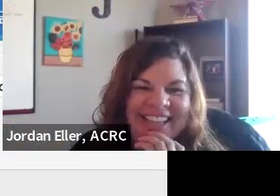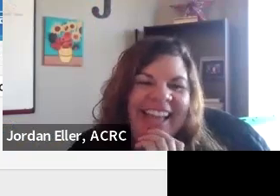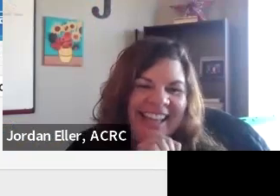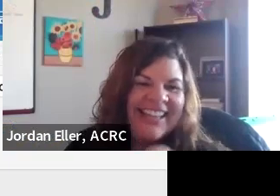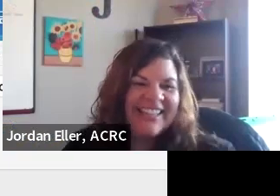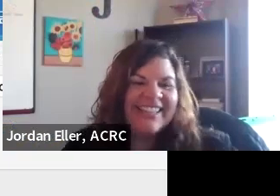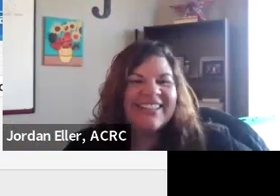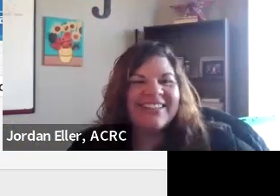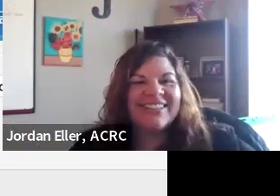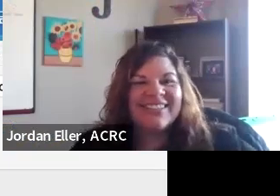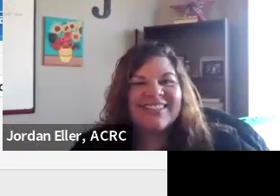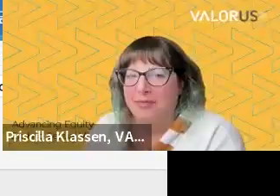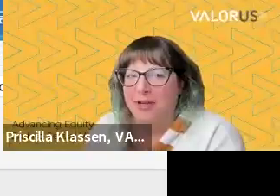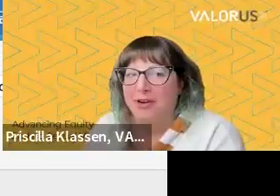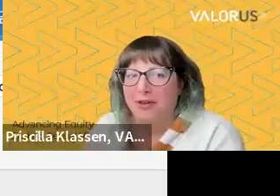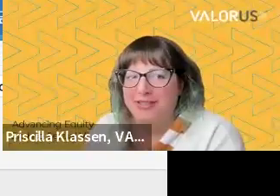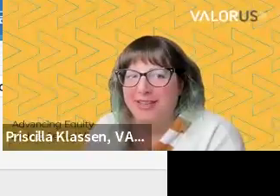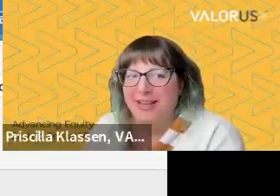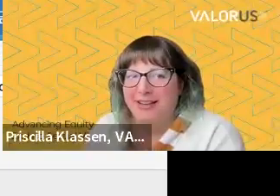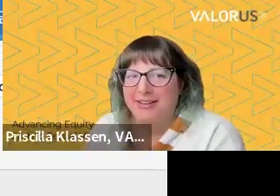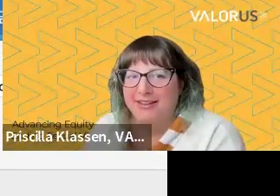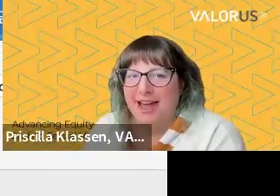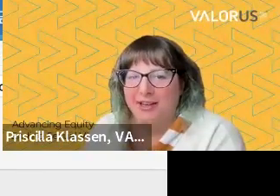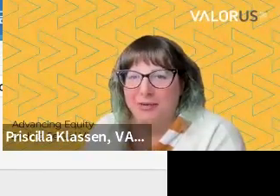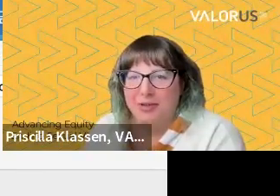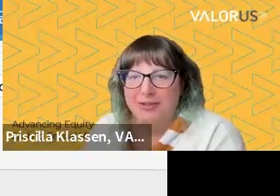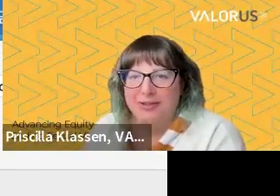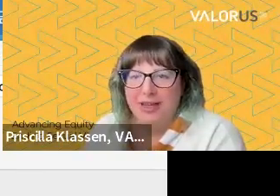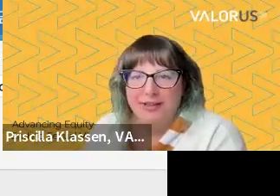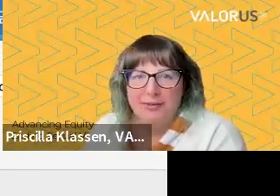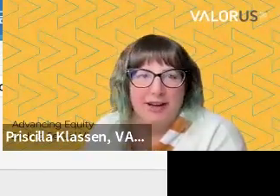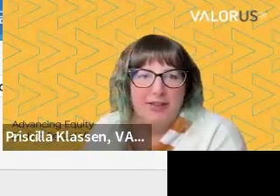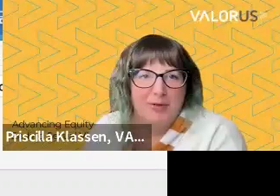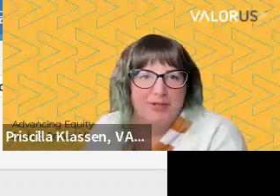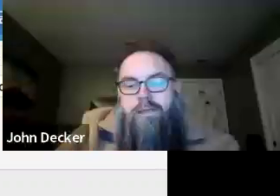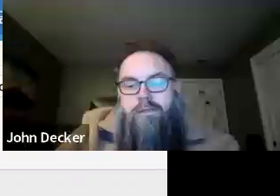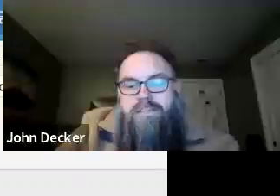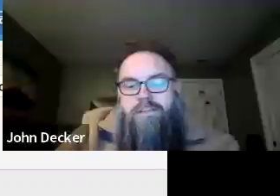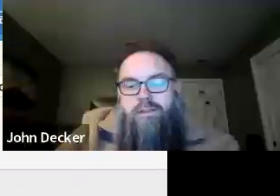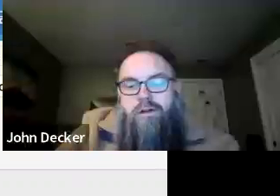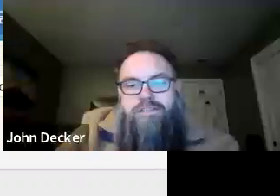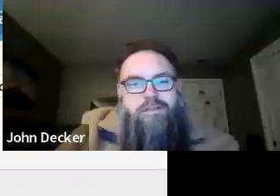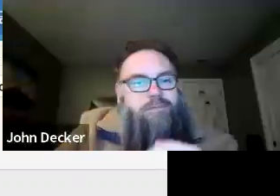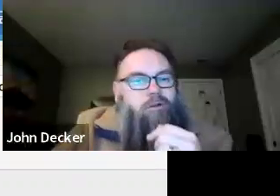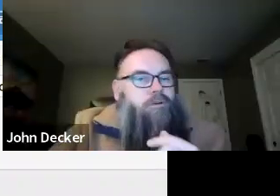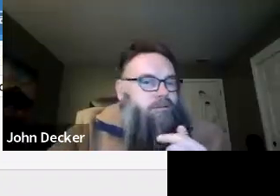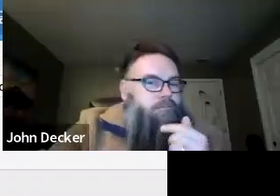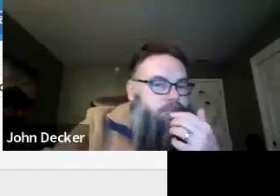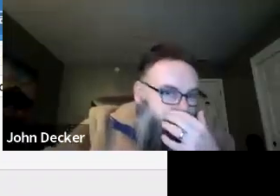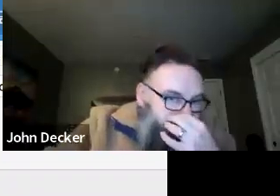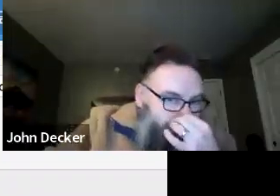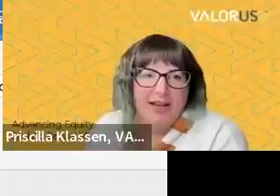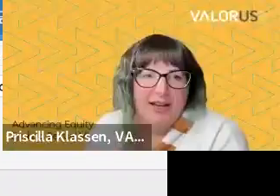now. Uh-huh. Okay, but you're only seeing the actual slides, right? Yeah, you Not the probably want to, it looks like you need to presentation. launch the